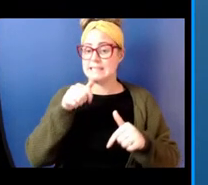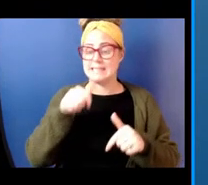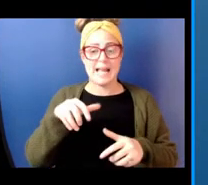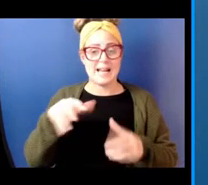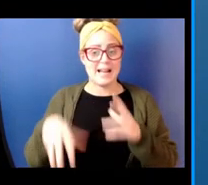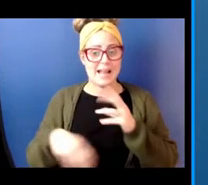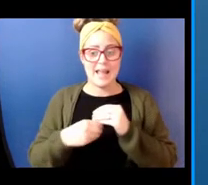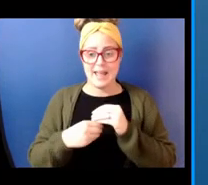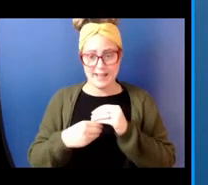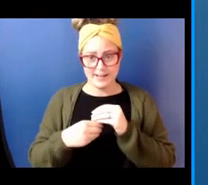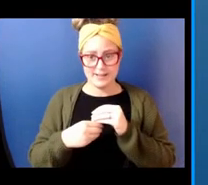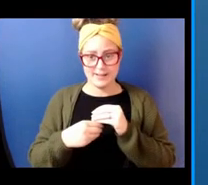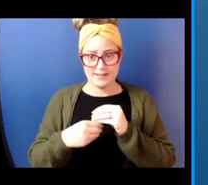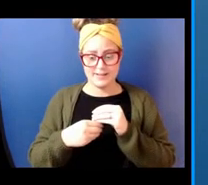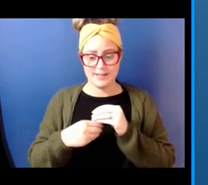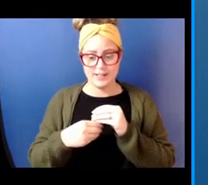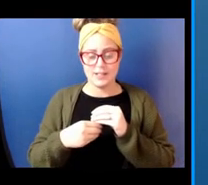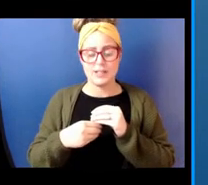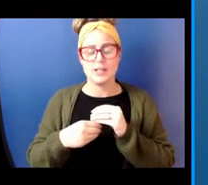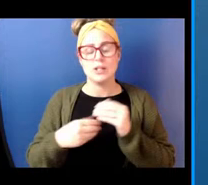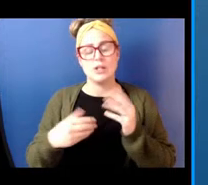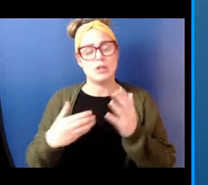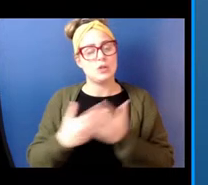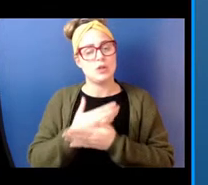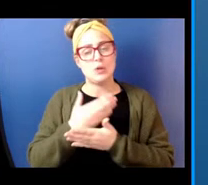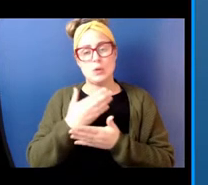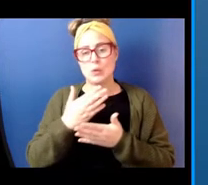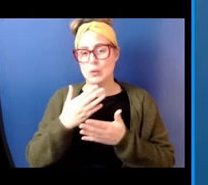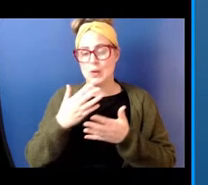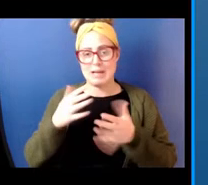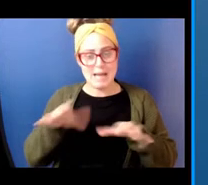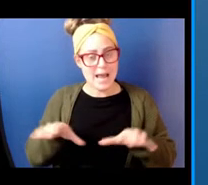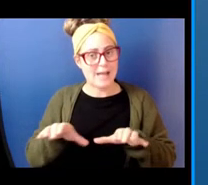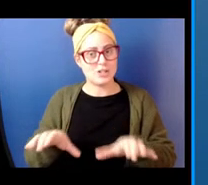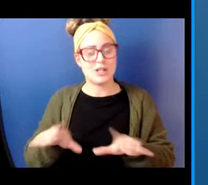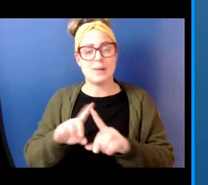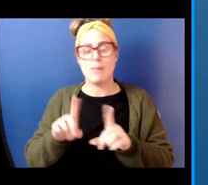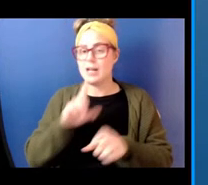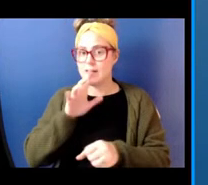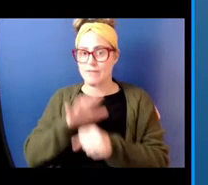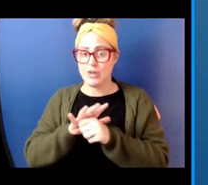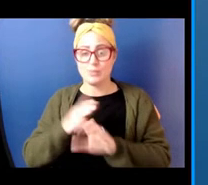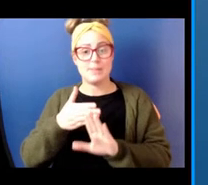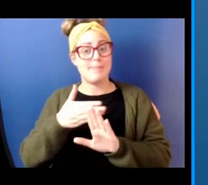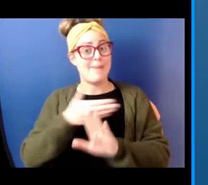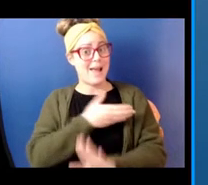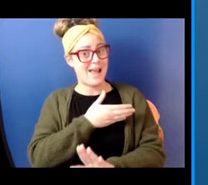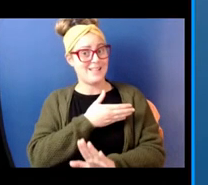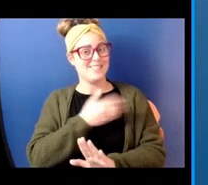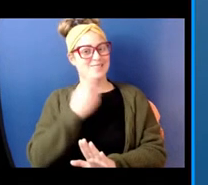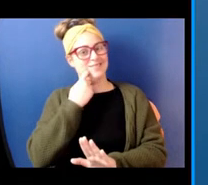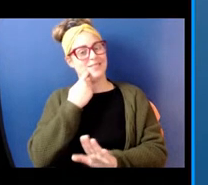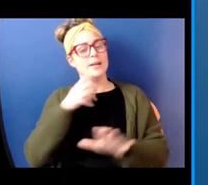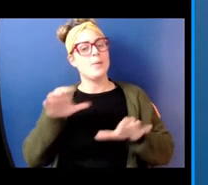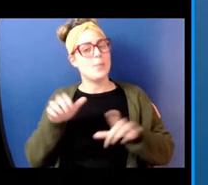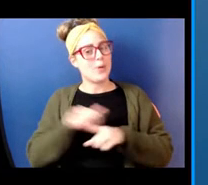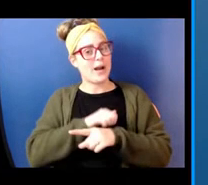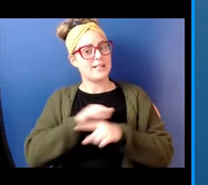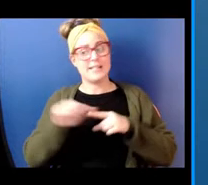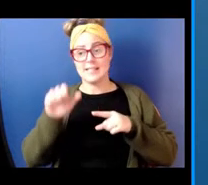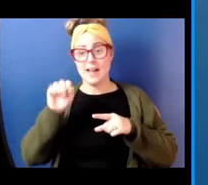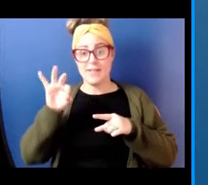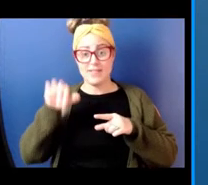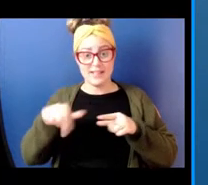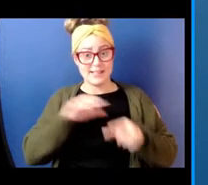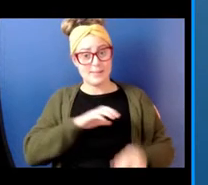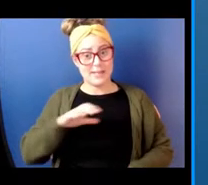this does not add new courses of action but confirms past practice of the ability of the committee to